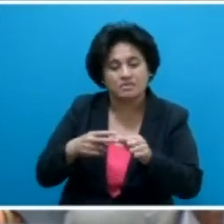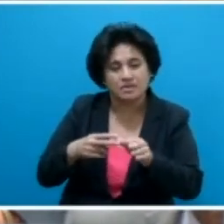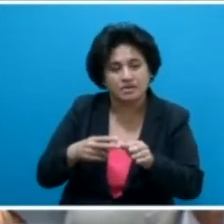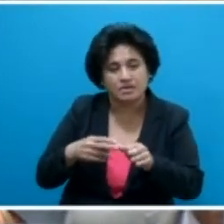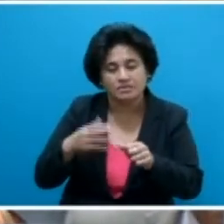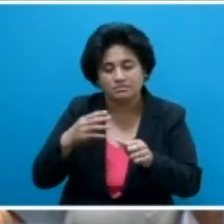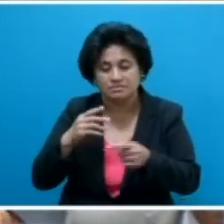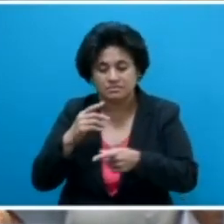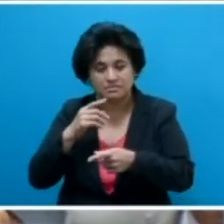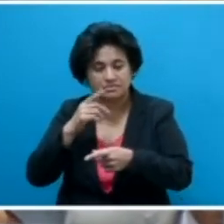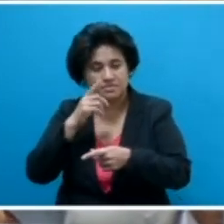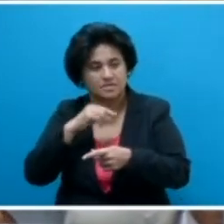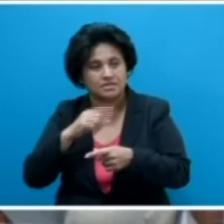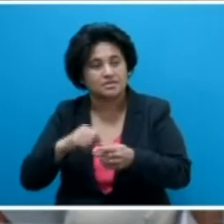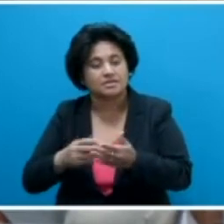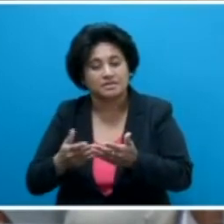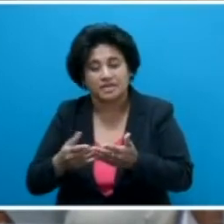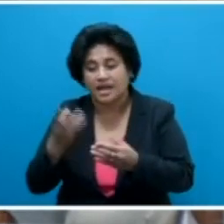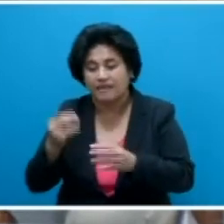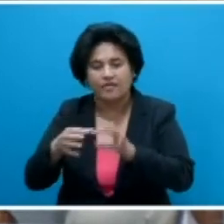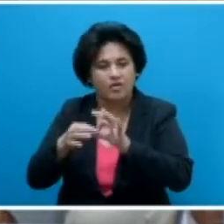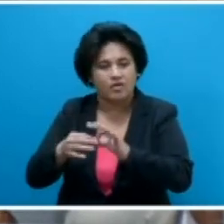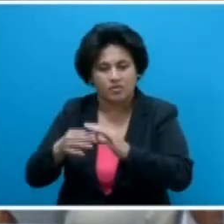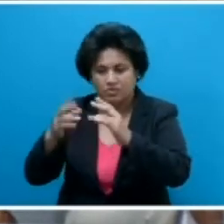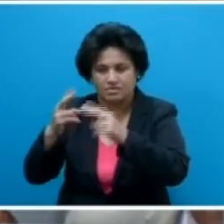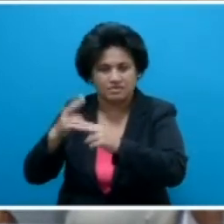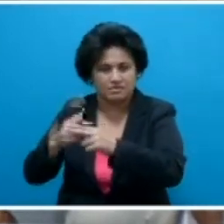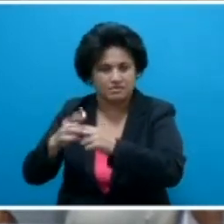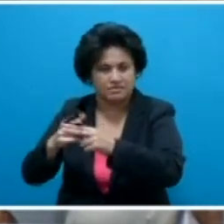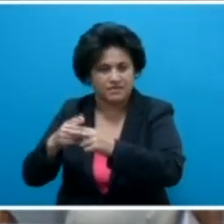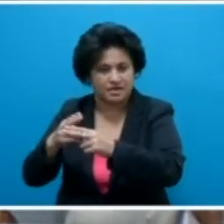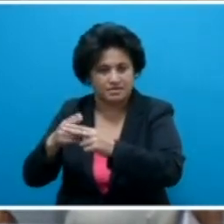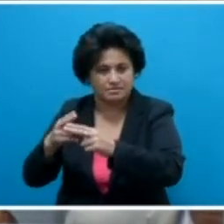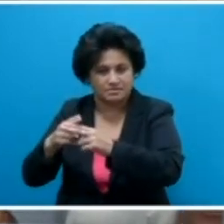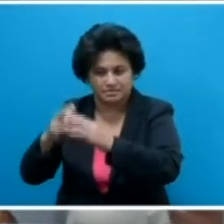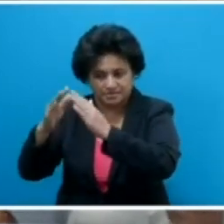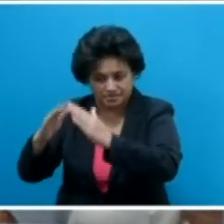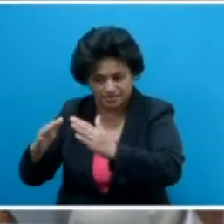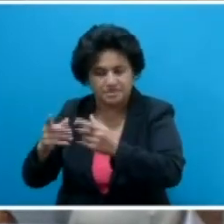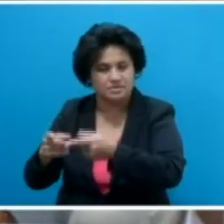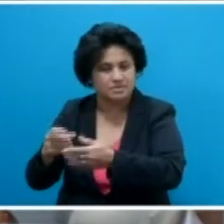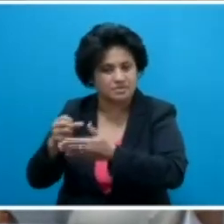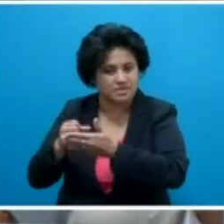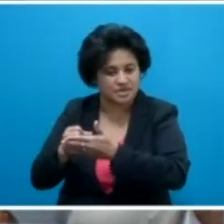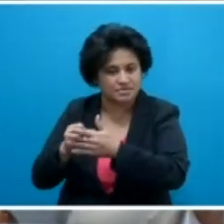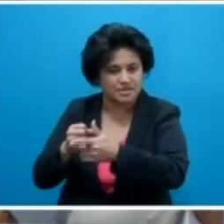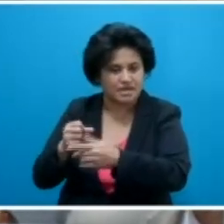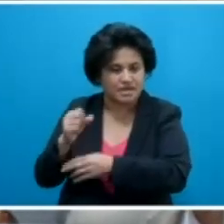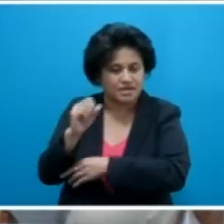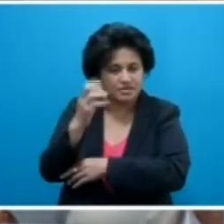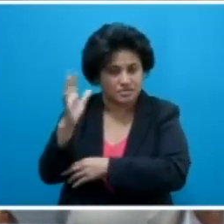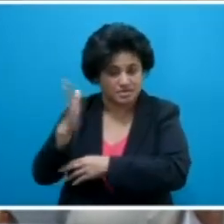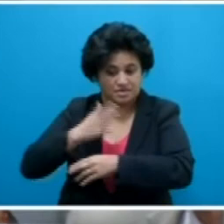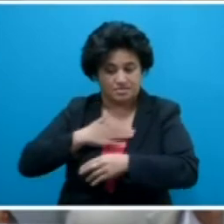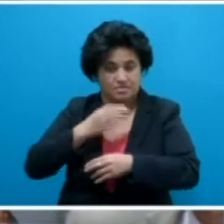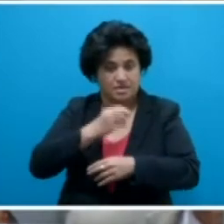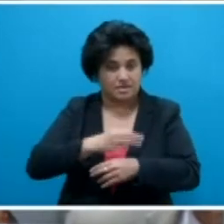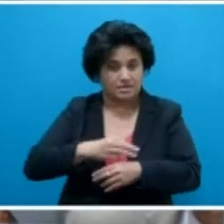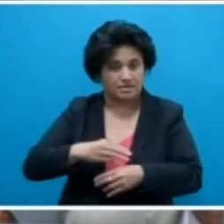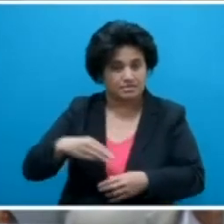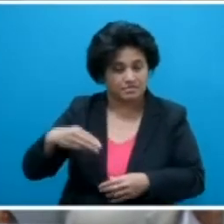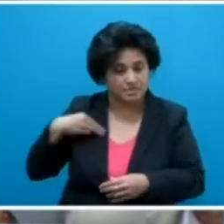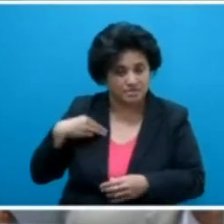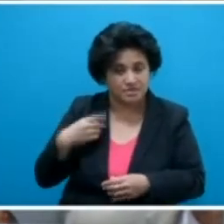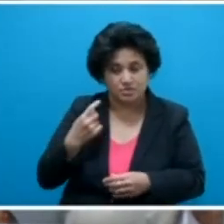own nurseries to complement Fiji's tree planting program. My ministry will soon launch the online application